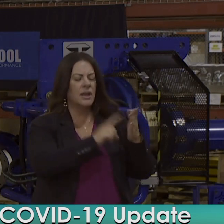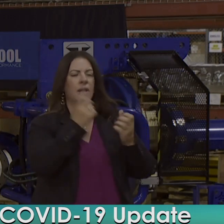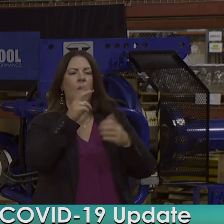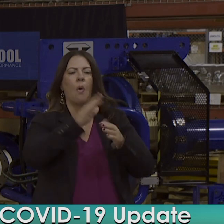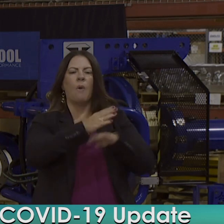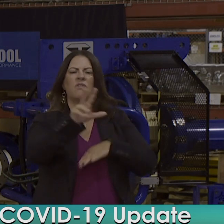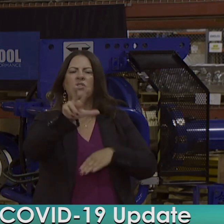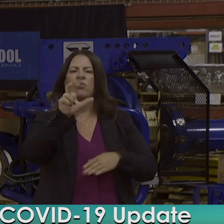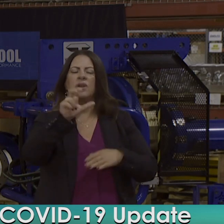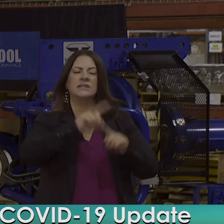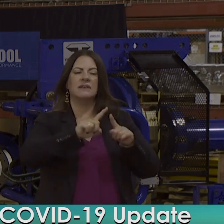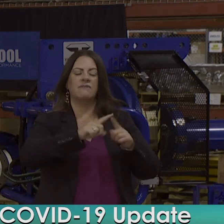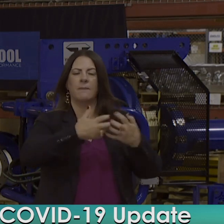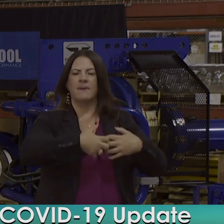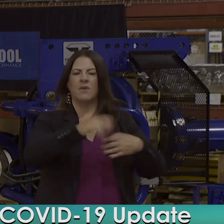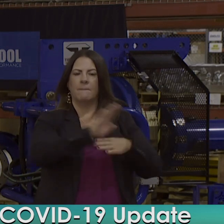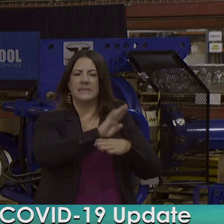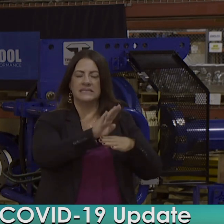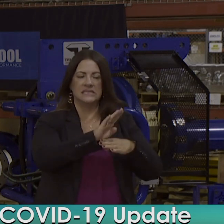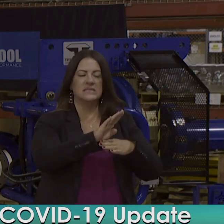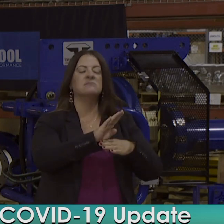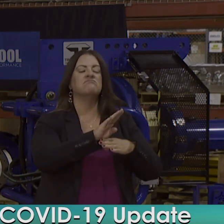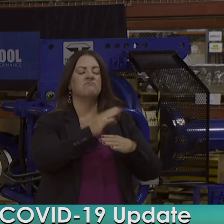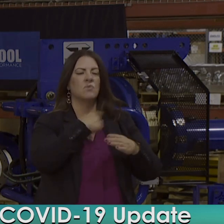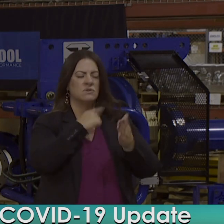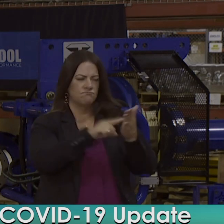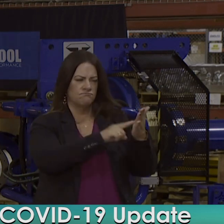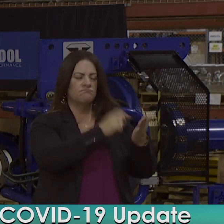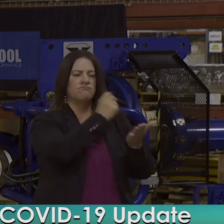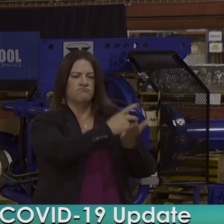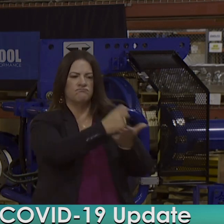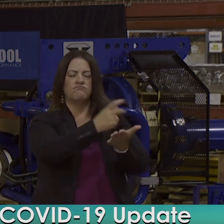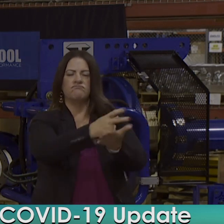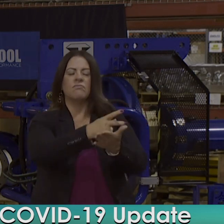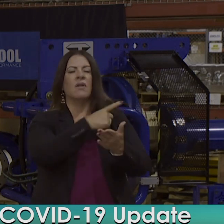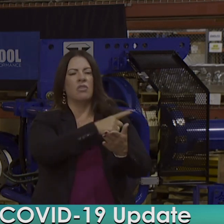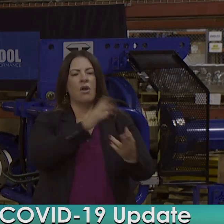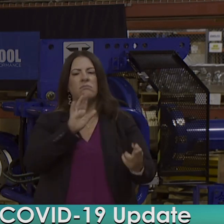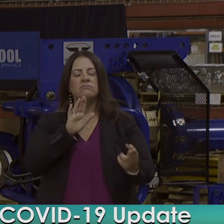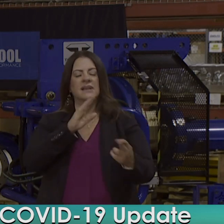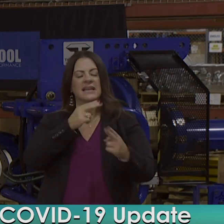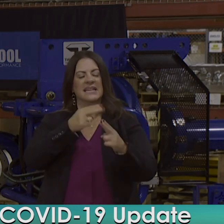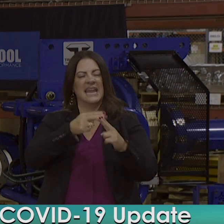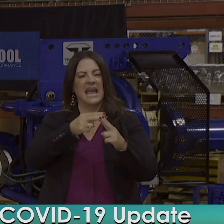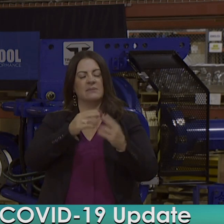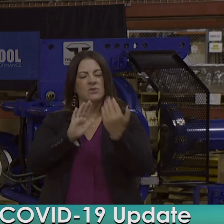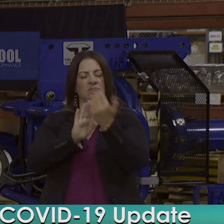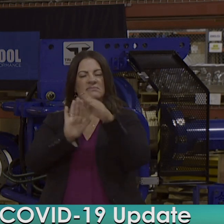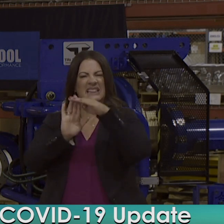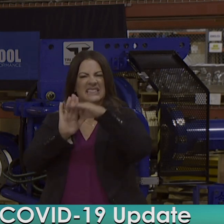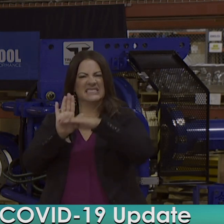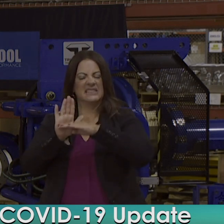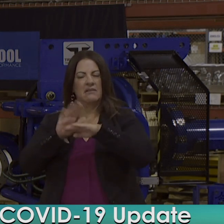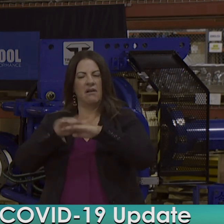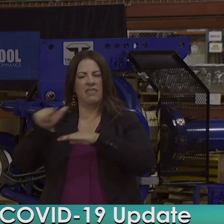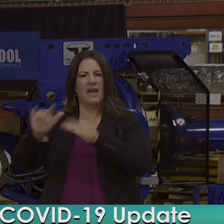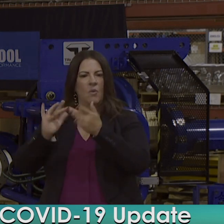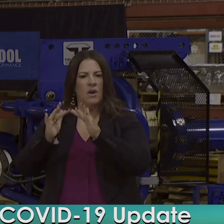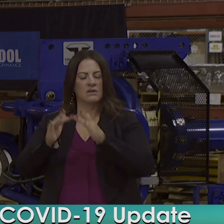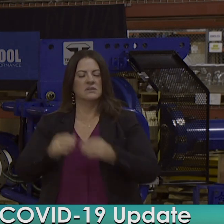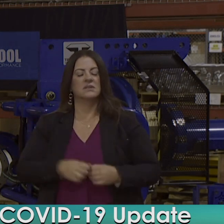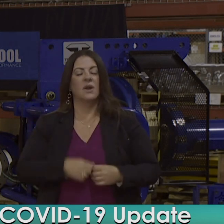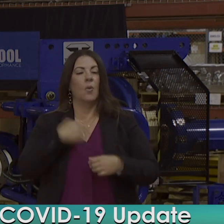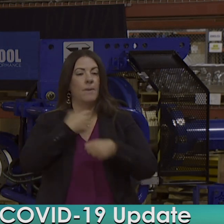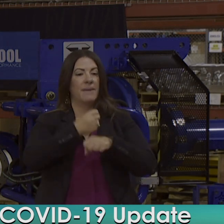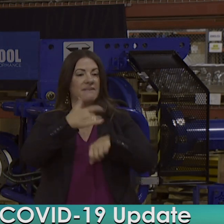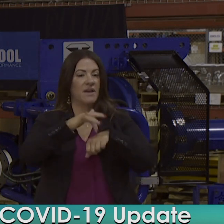300 that are on this new platform, but we're also making available PPE at no